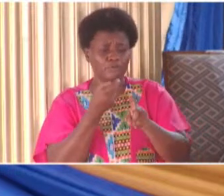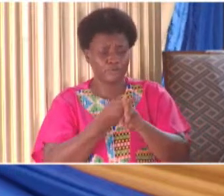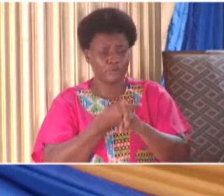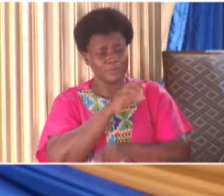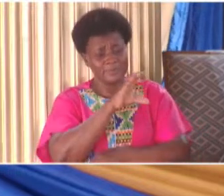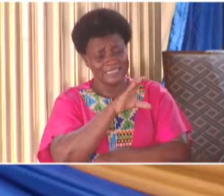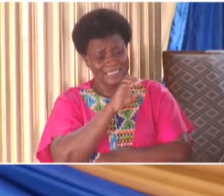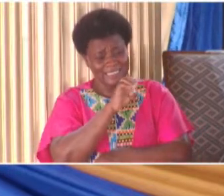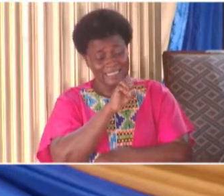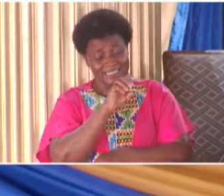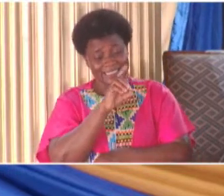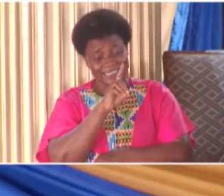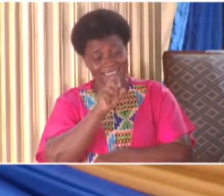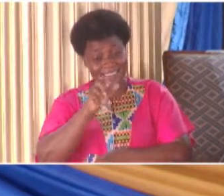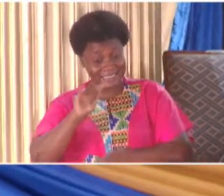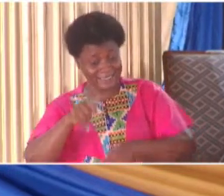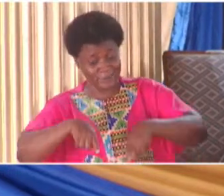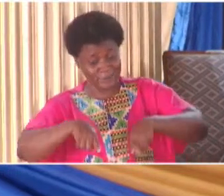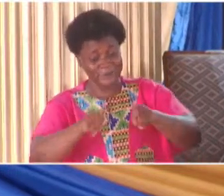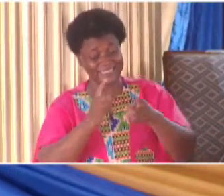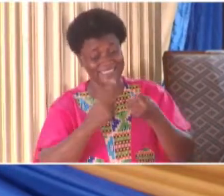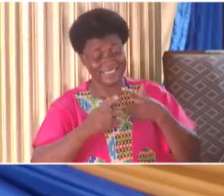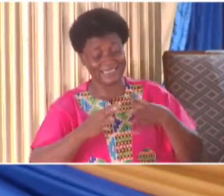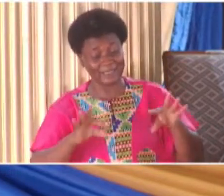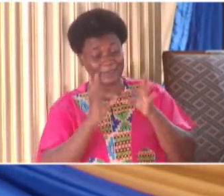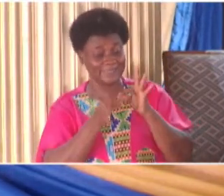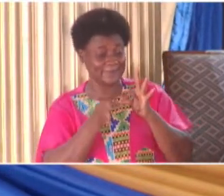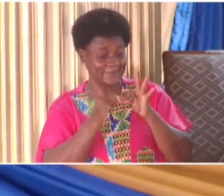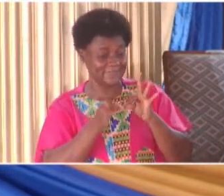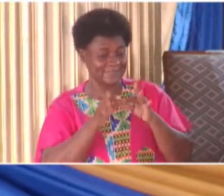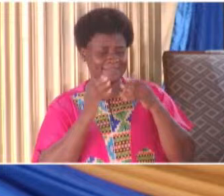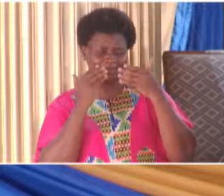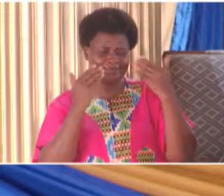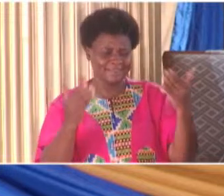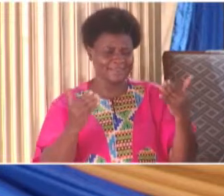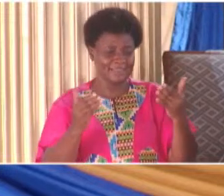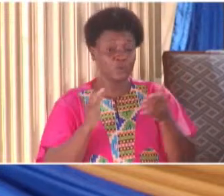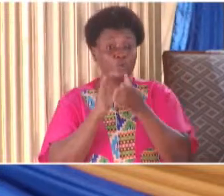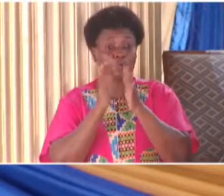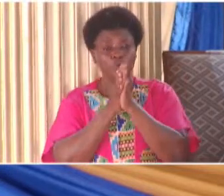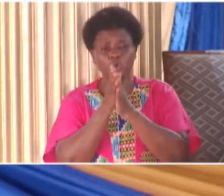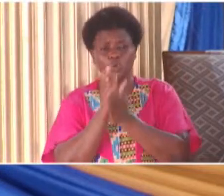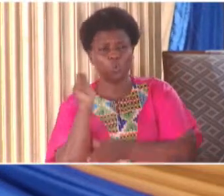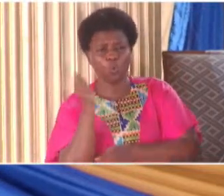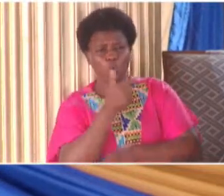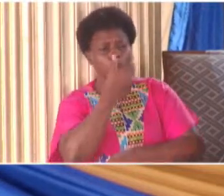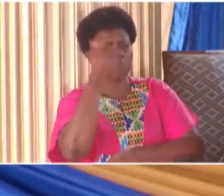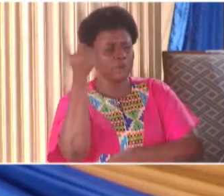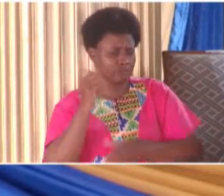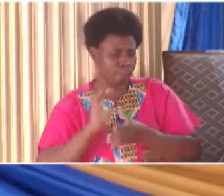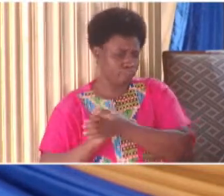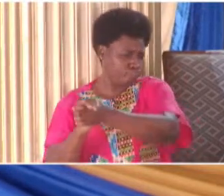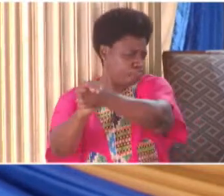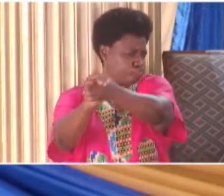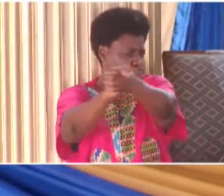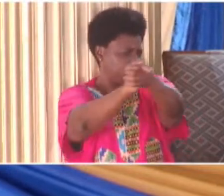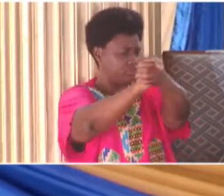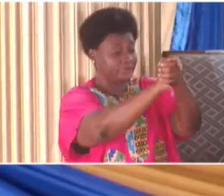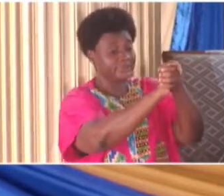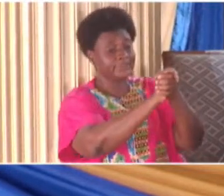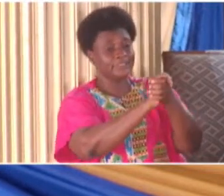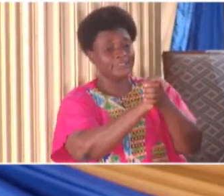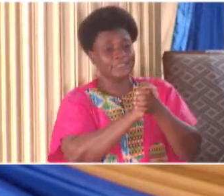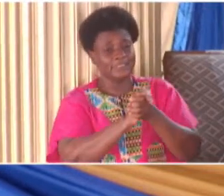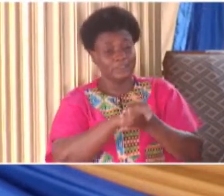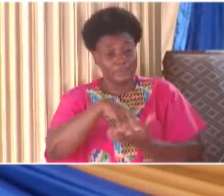CEDSA doing the sign language interpretation. Thank you so much. So wish all of you all the best. Congratulations once again.